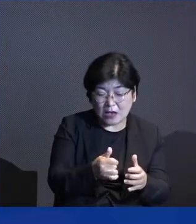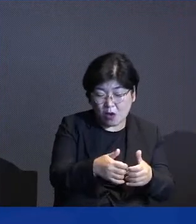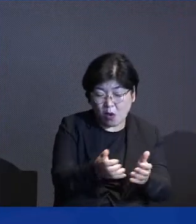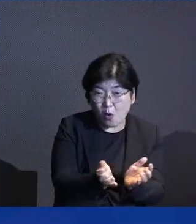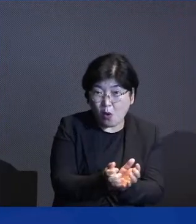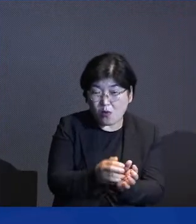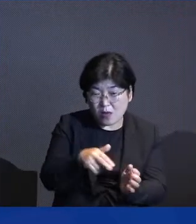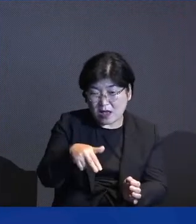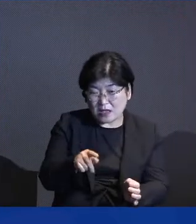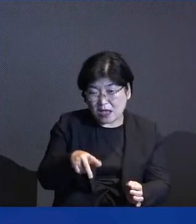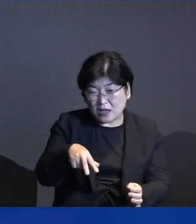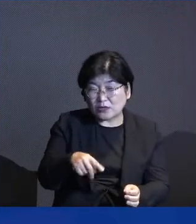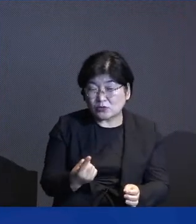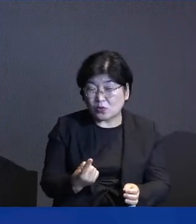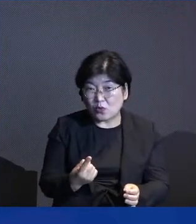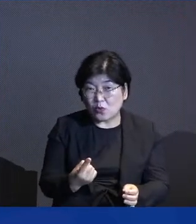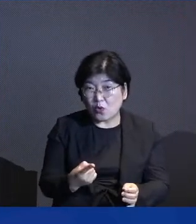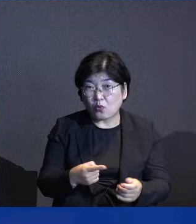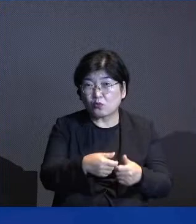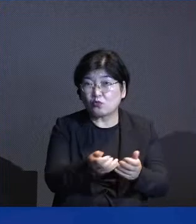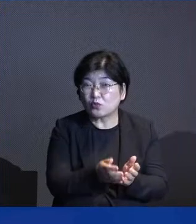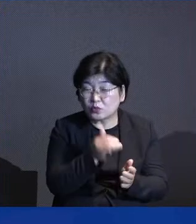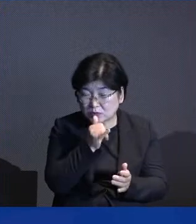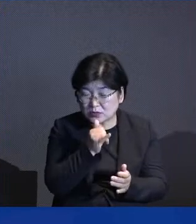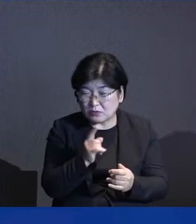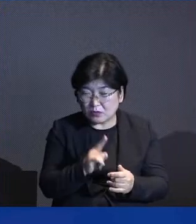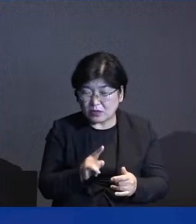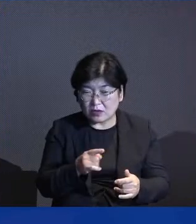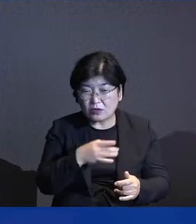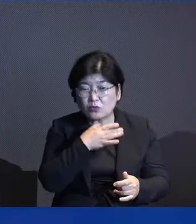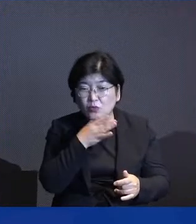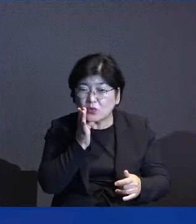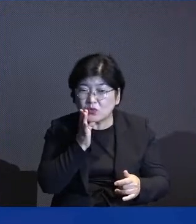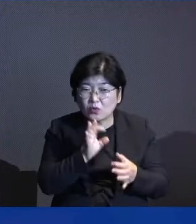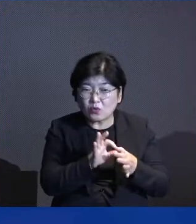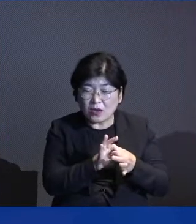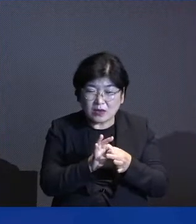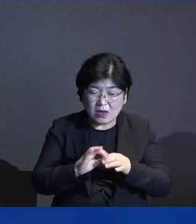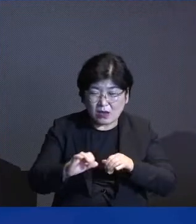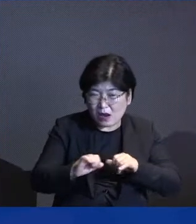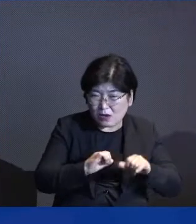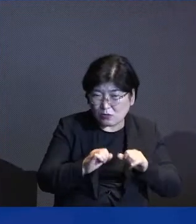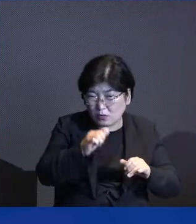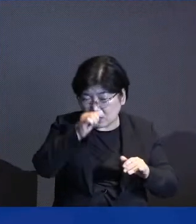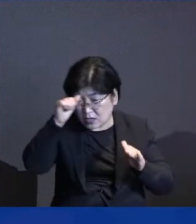groups, social activities, lifelong education, and volunteer work.